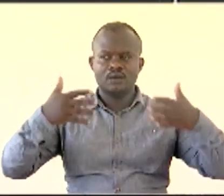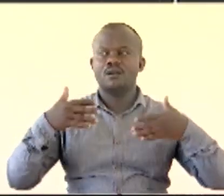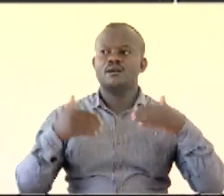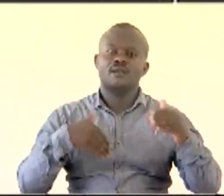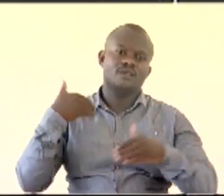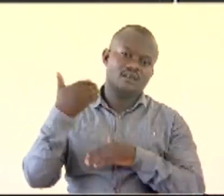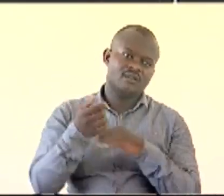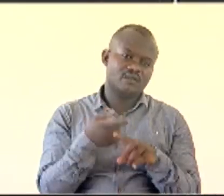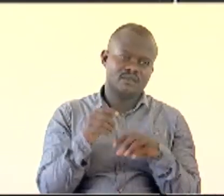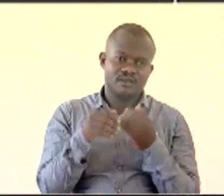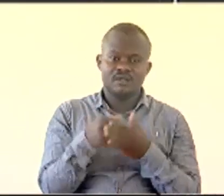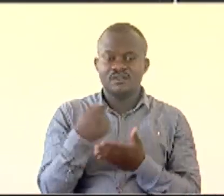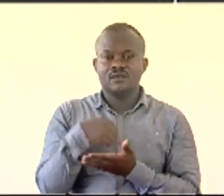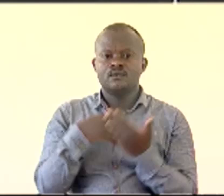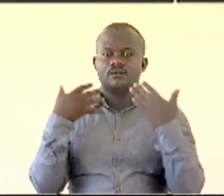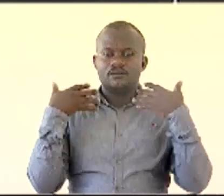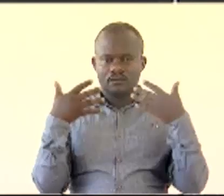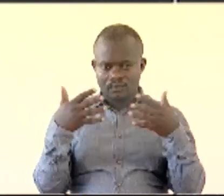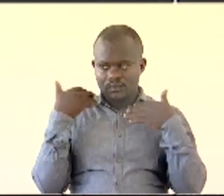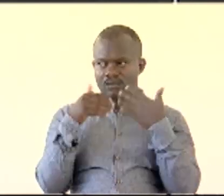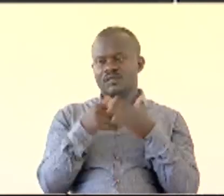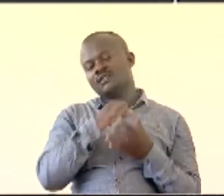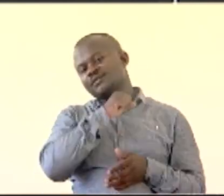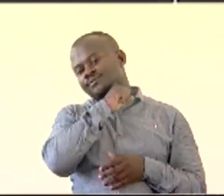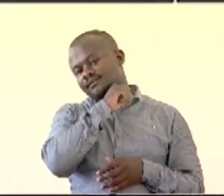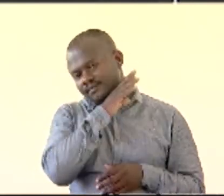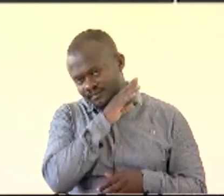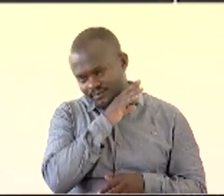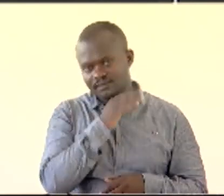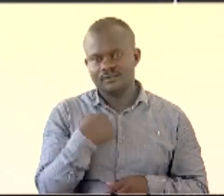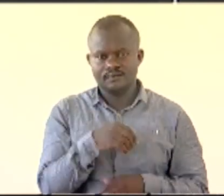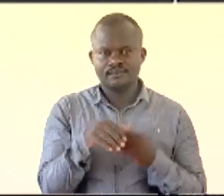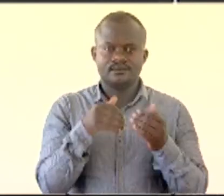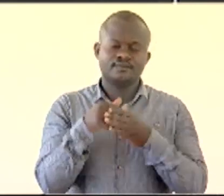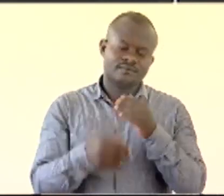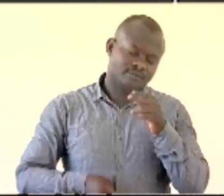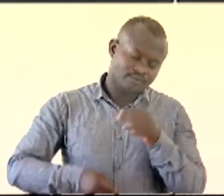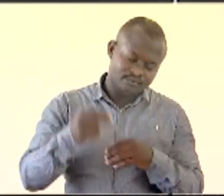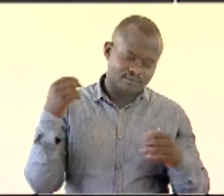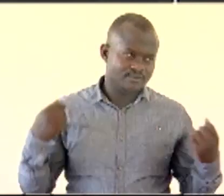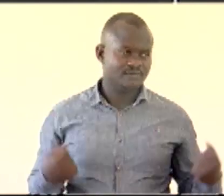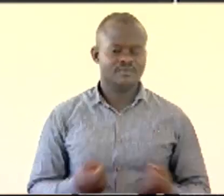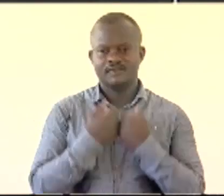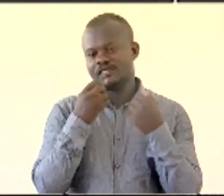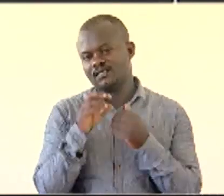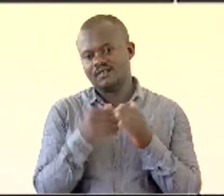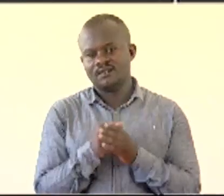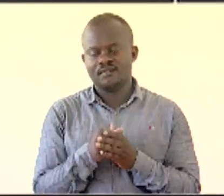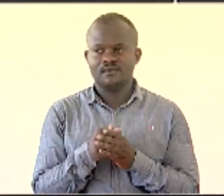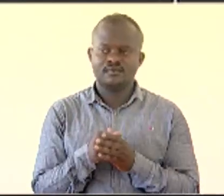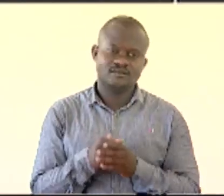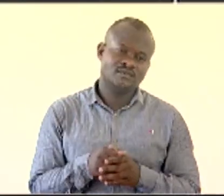that means if we breathe in air which is contaminated, we are at high risk of suffering